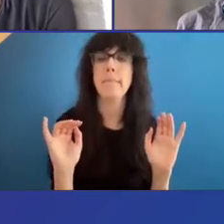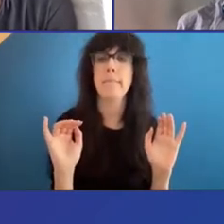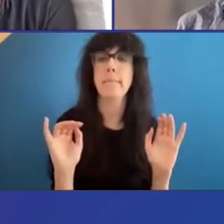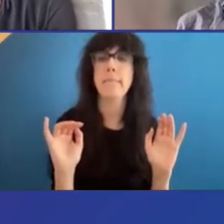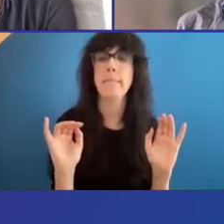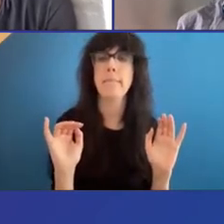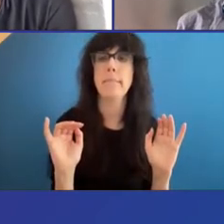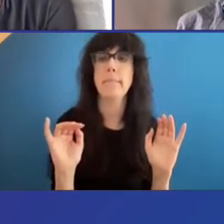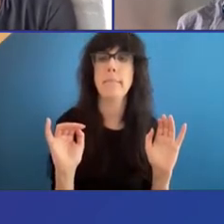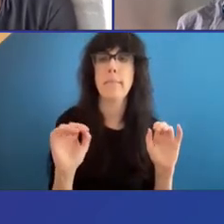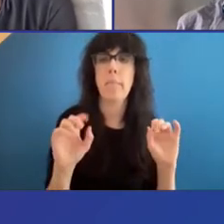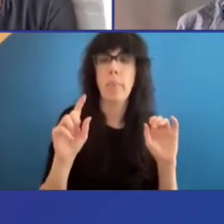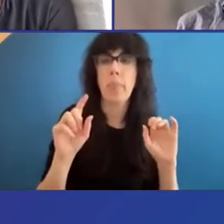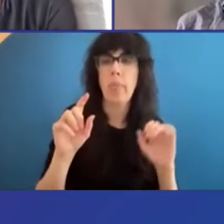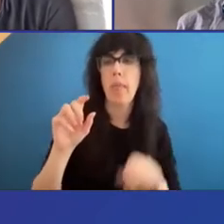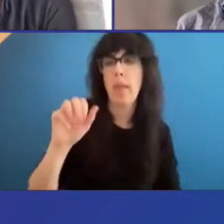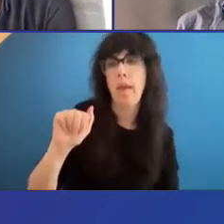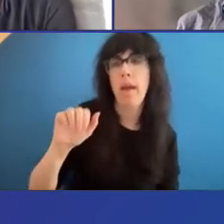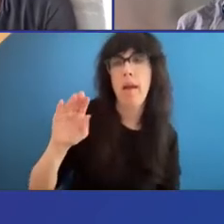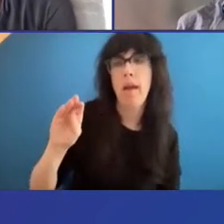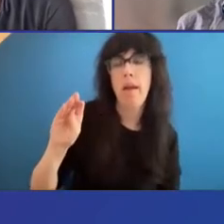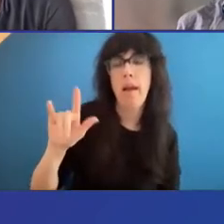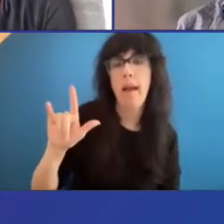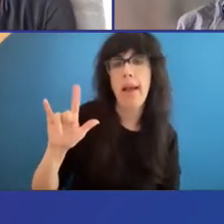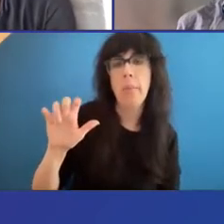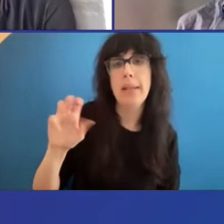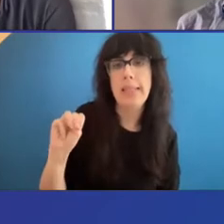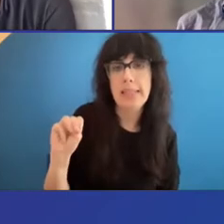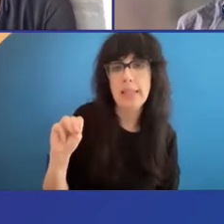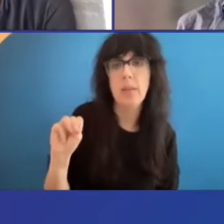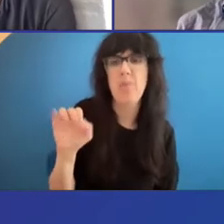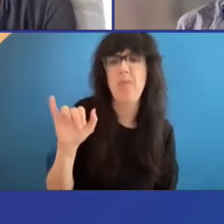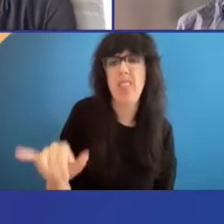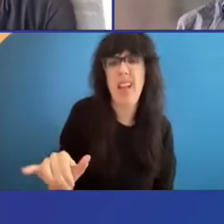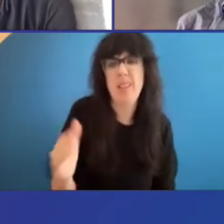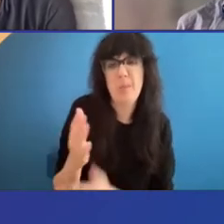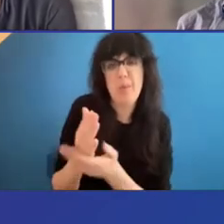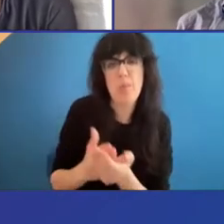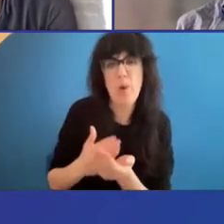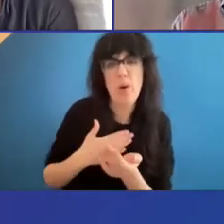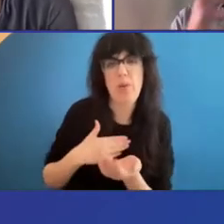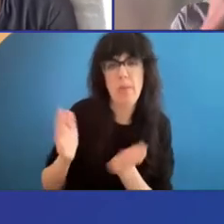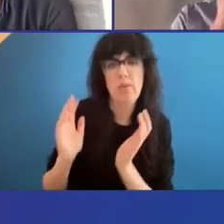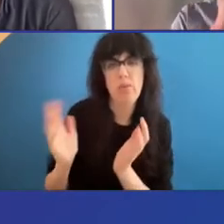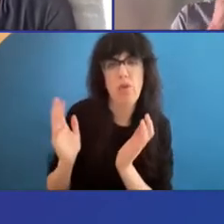That ableism has been a part of my conversation. And